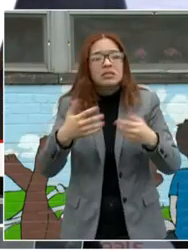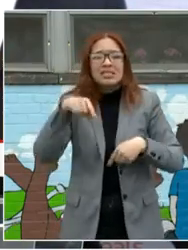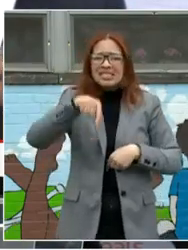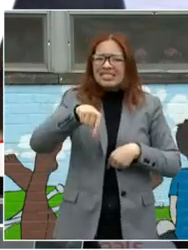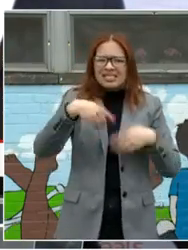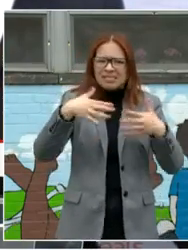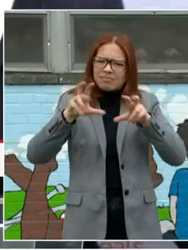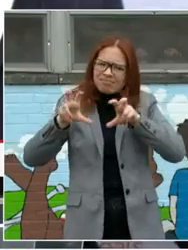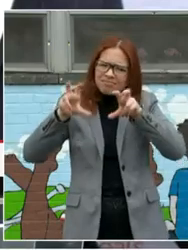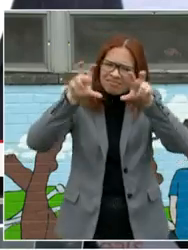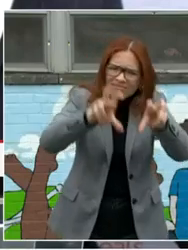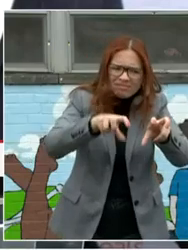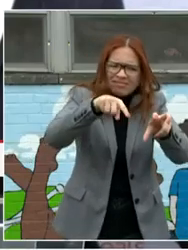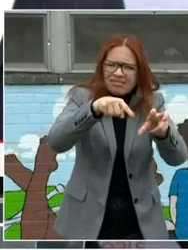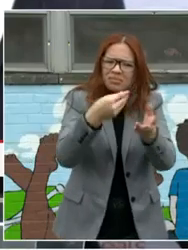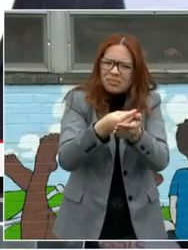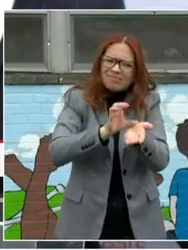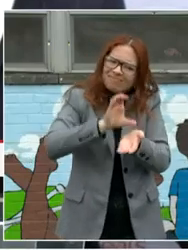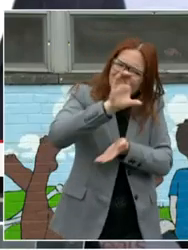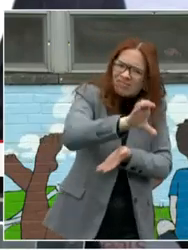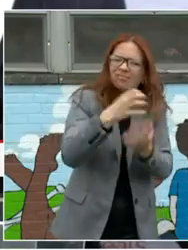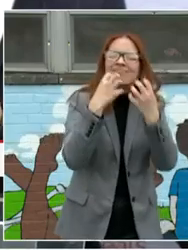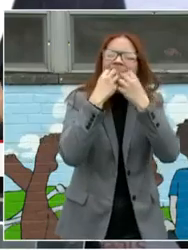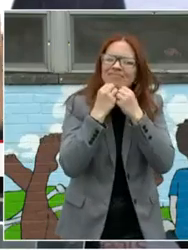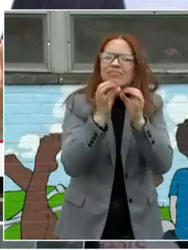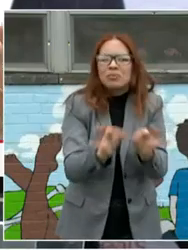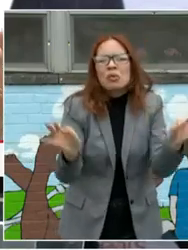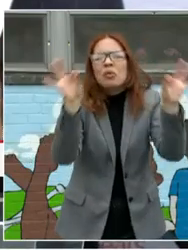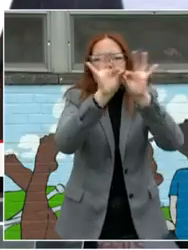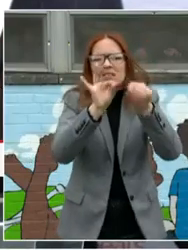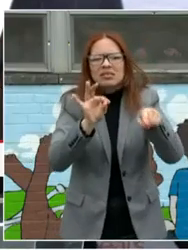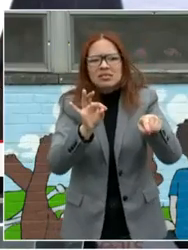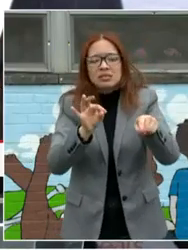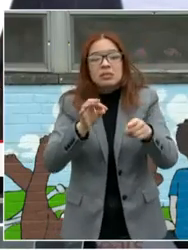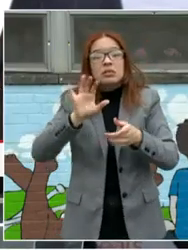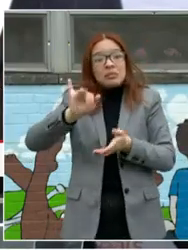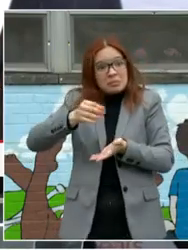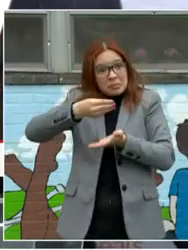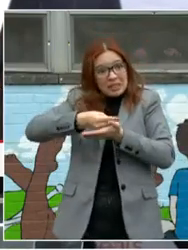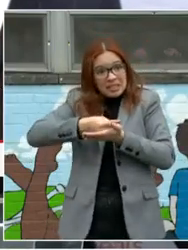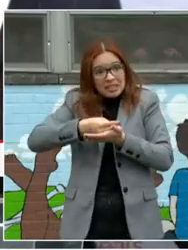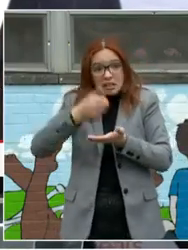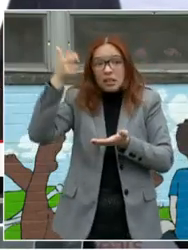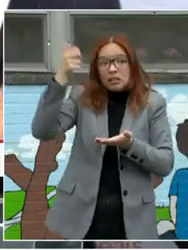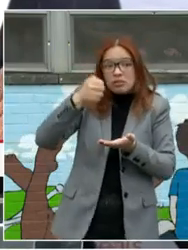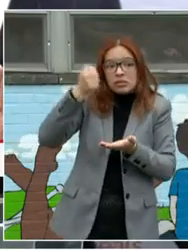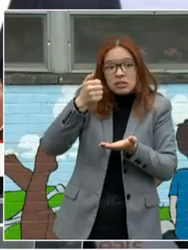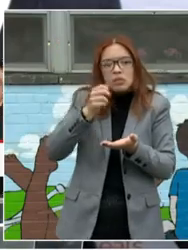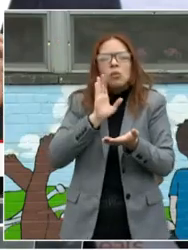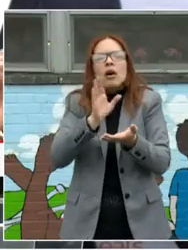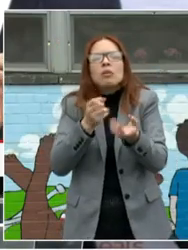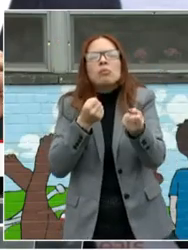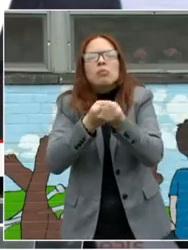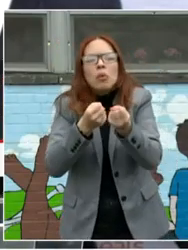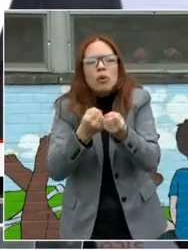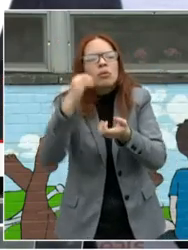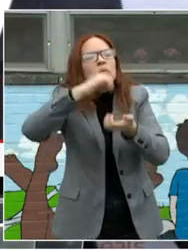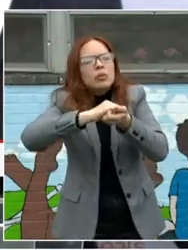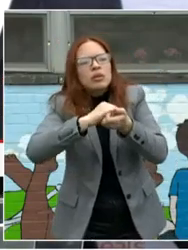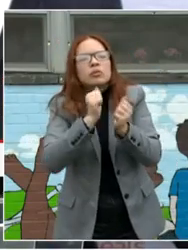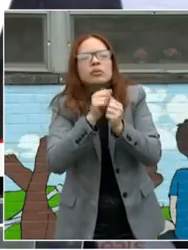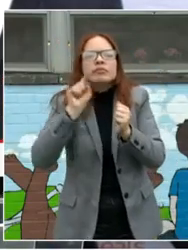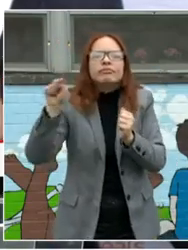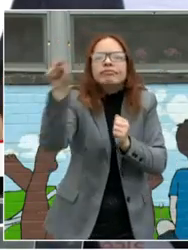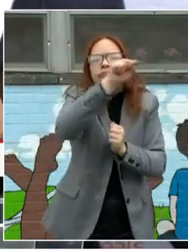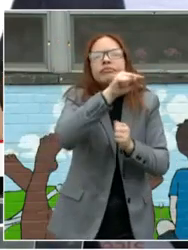and it definitely means a lot to the folks at Easter Seals. The funds will also be used to support partnerships between community-based organizations